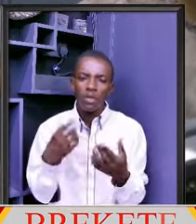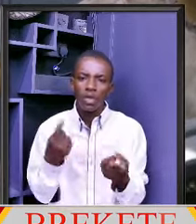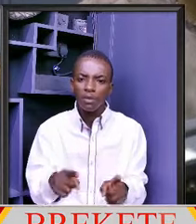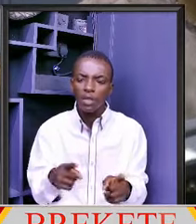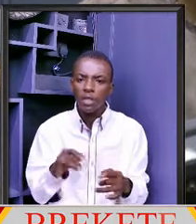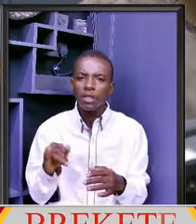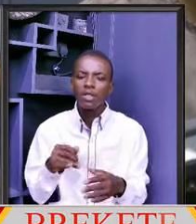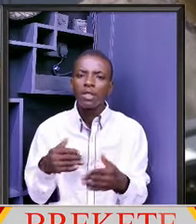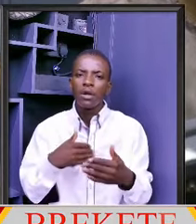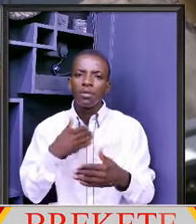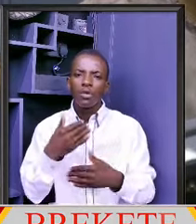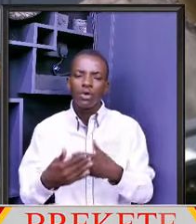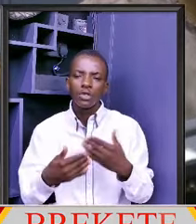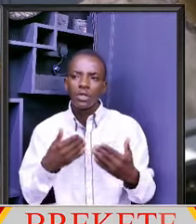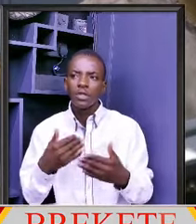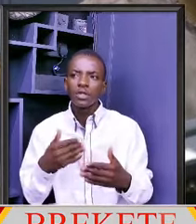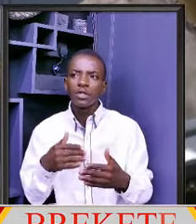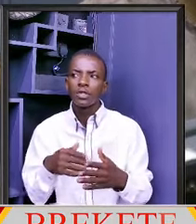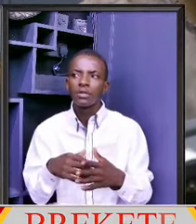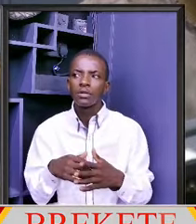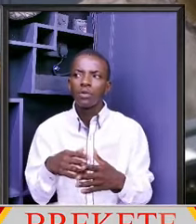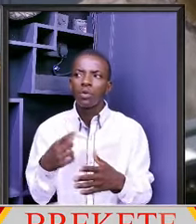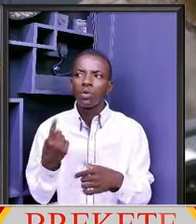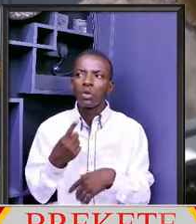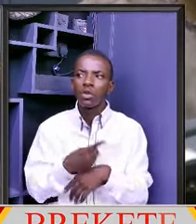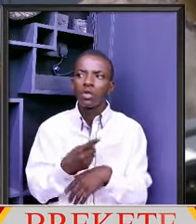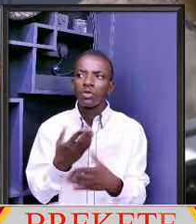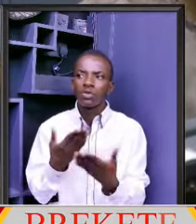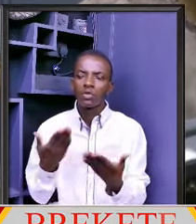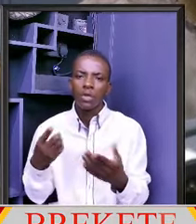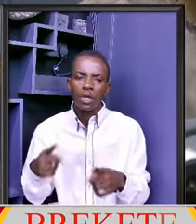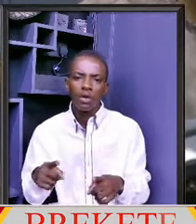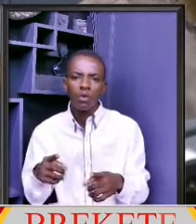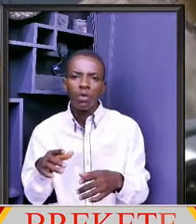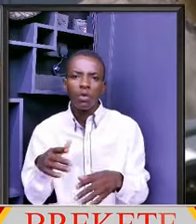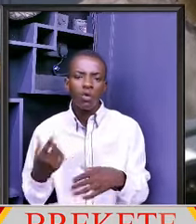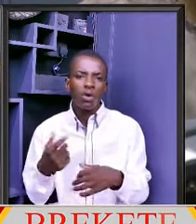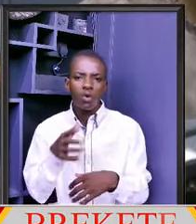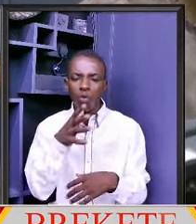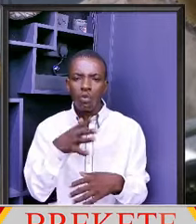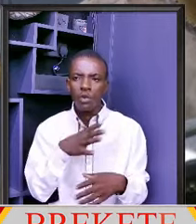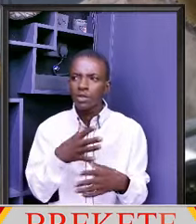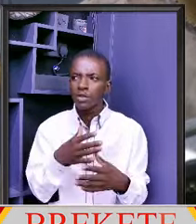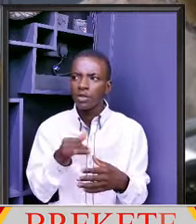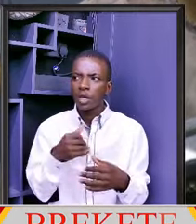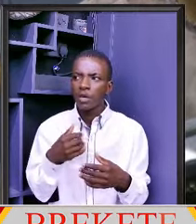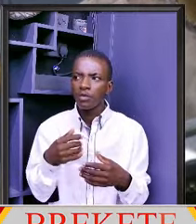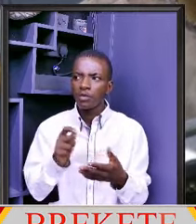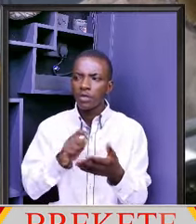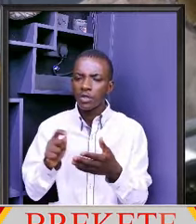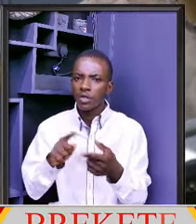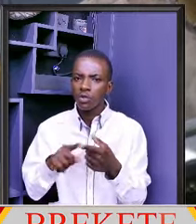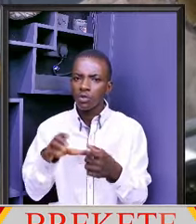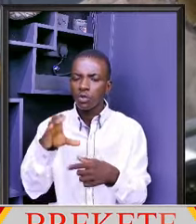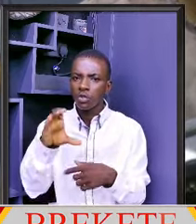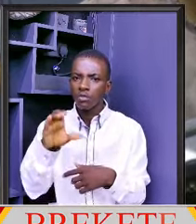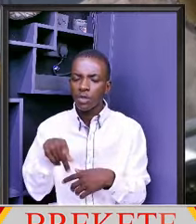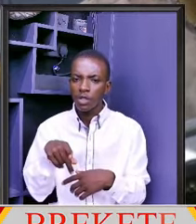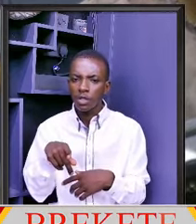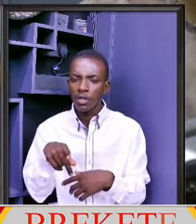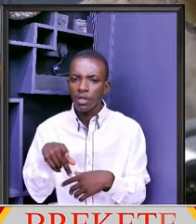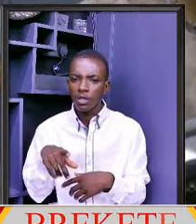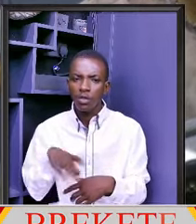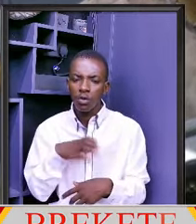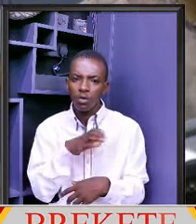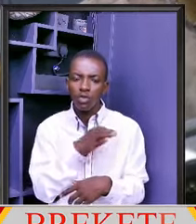happening. On that process, one day something happened and one woman was disturbing. I have to write to CP. And